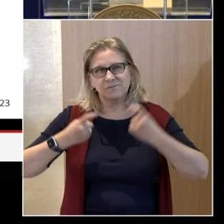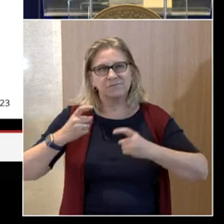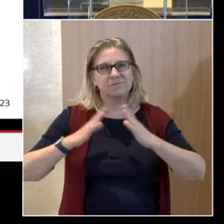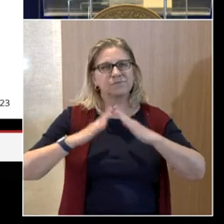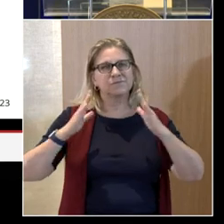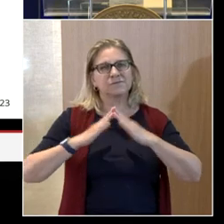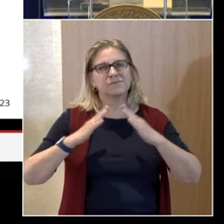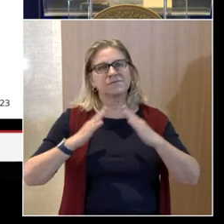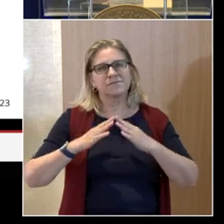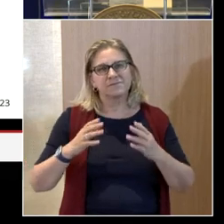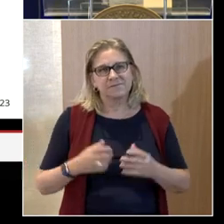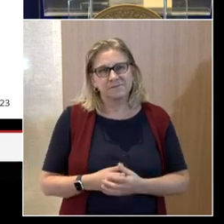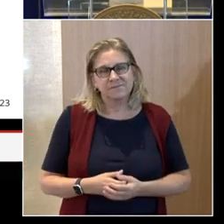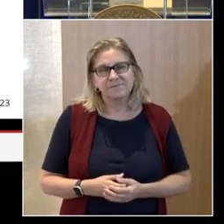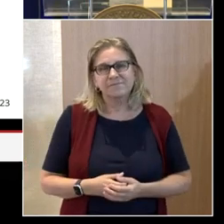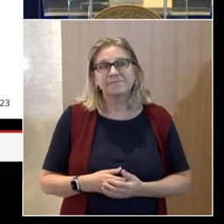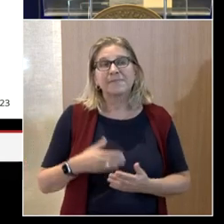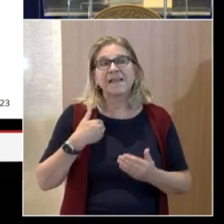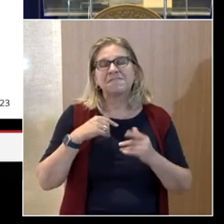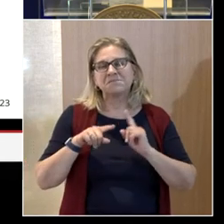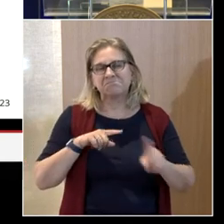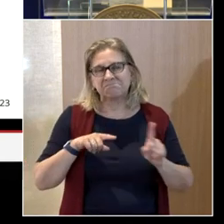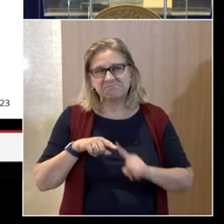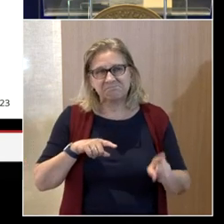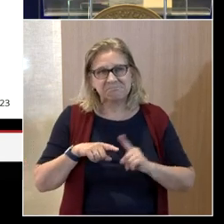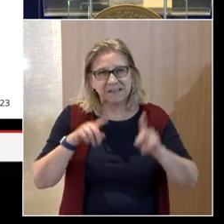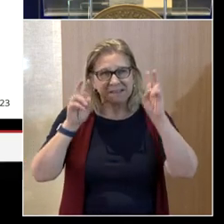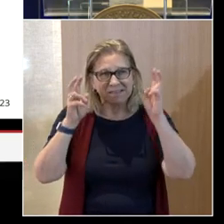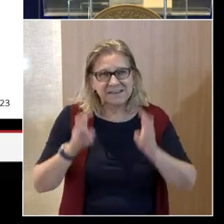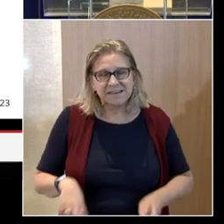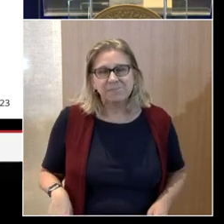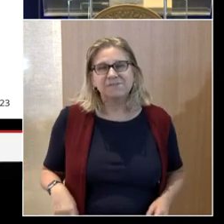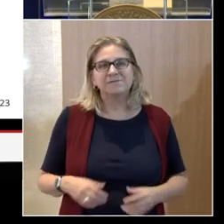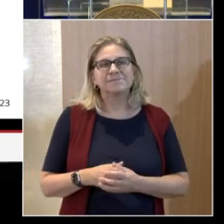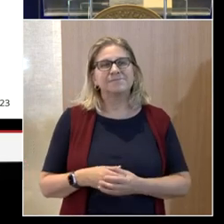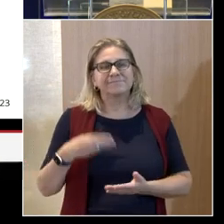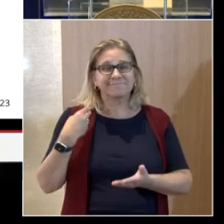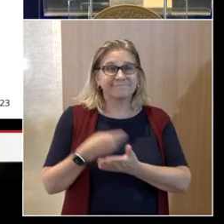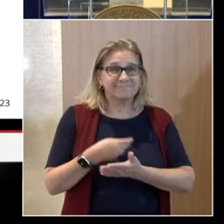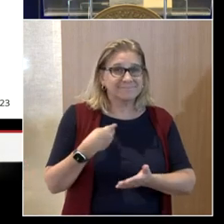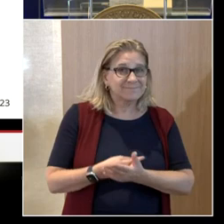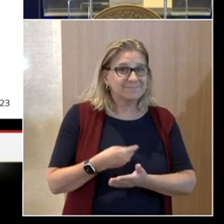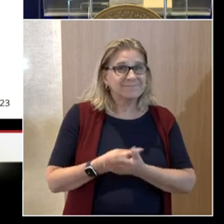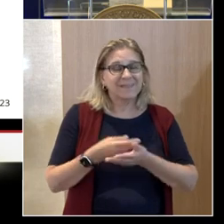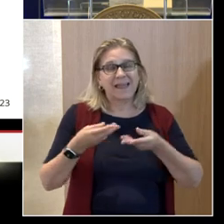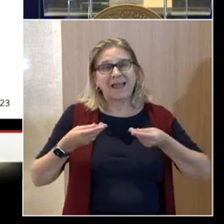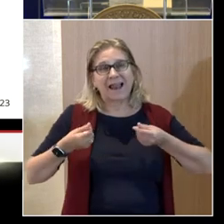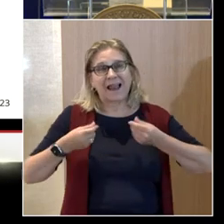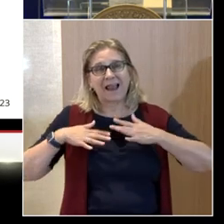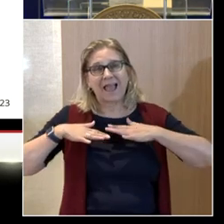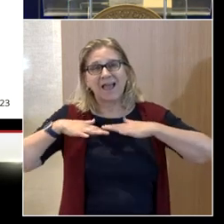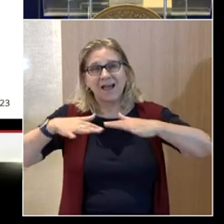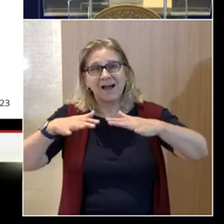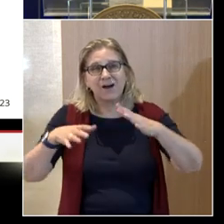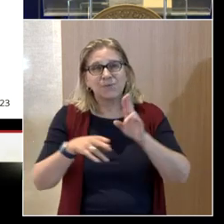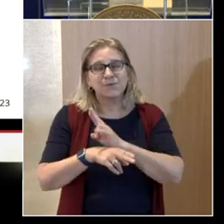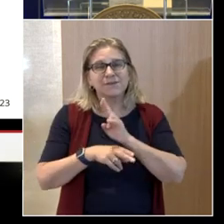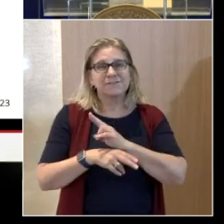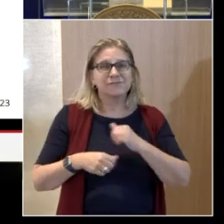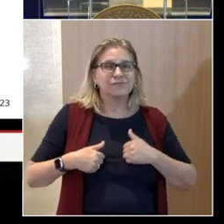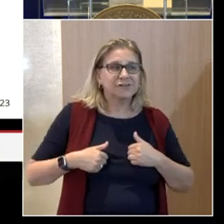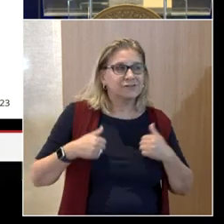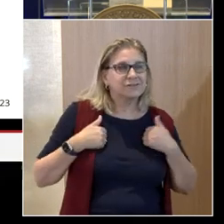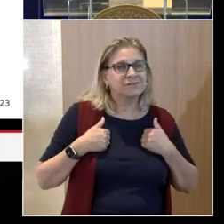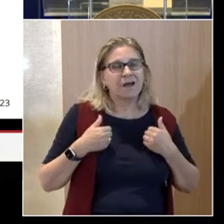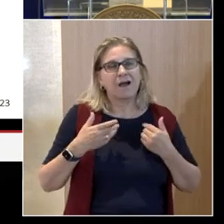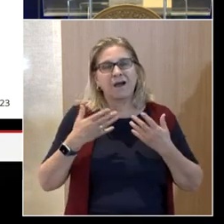heard. Right? Obviously, economic sector and land uses, this includes things like residential, hospitality, what are we doing with our land?